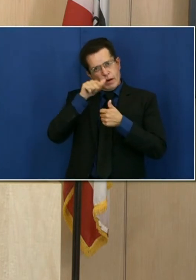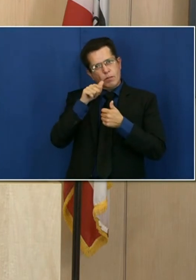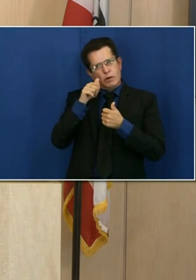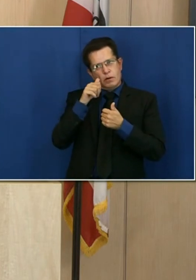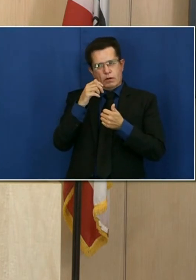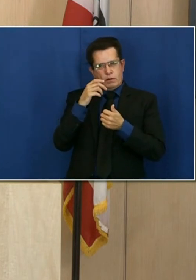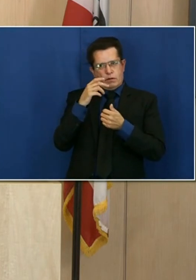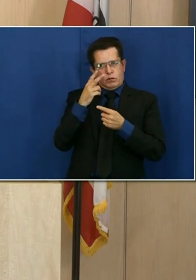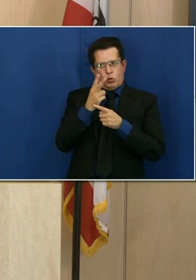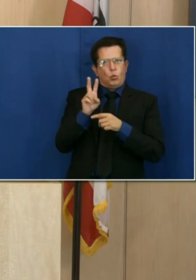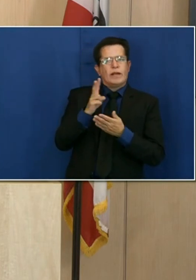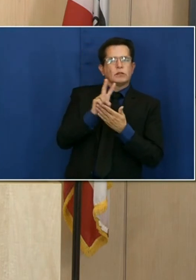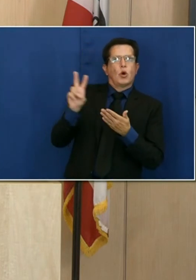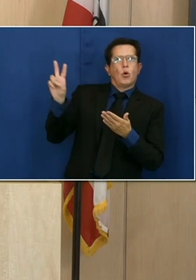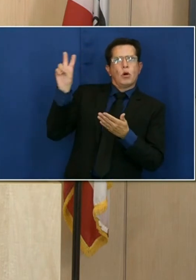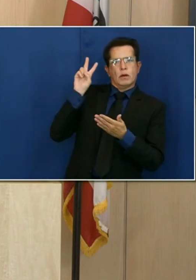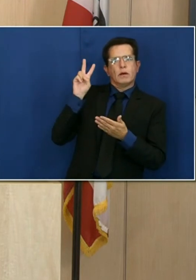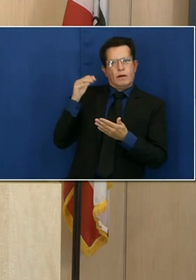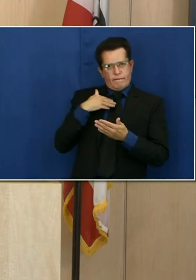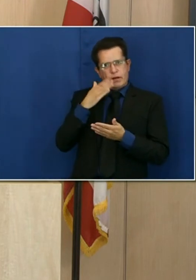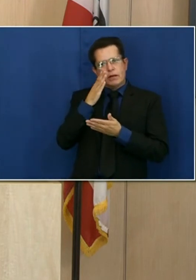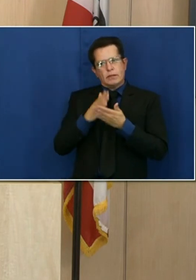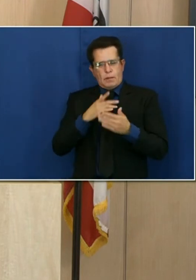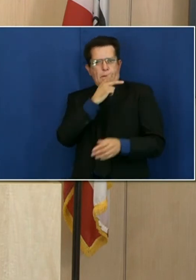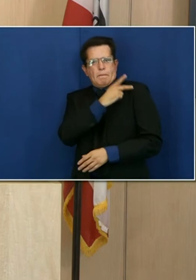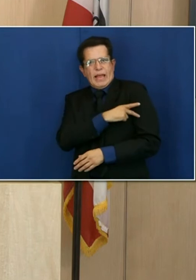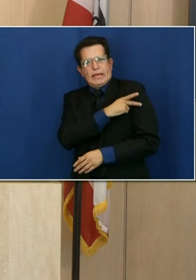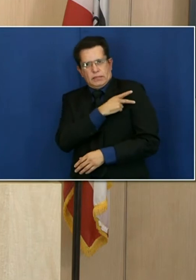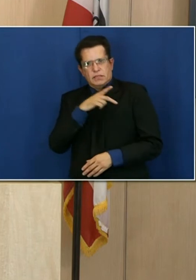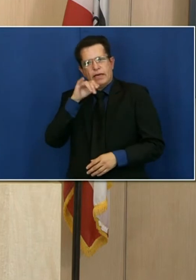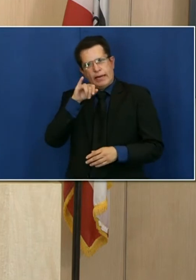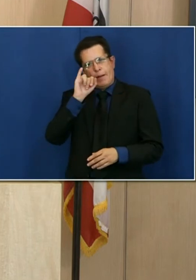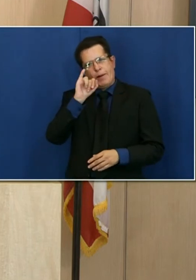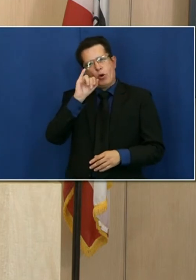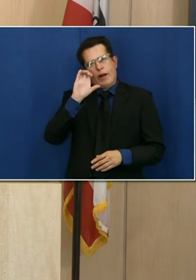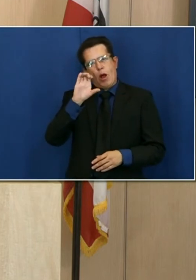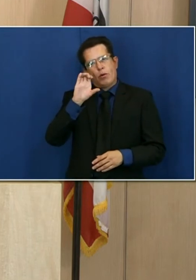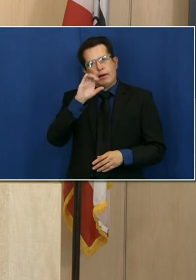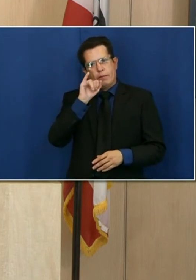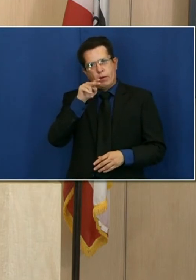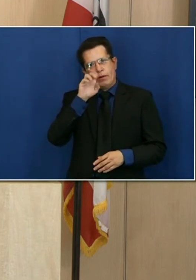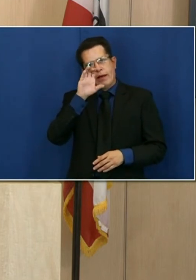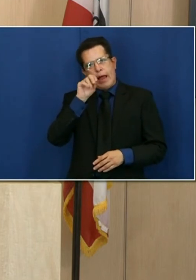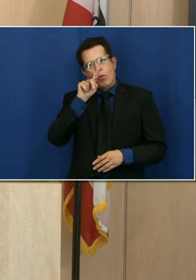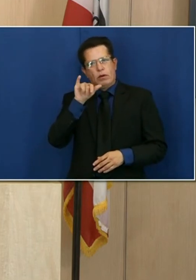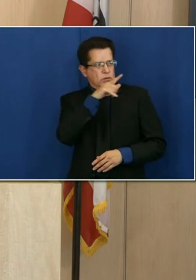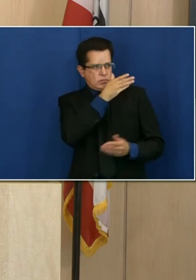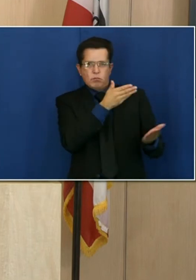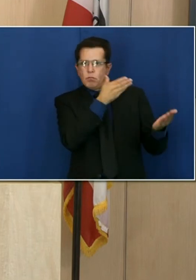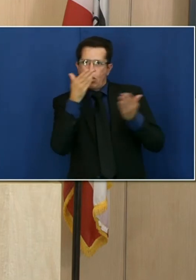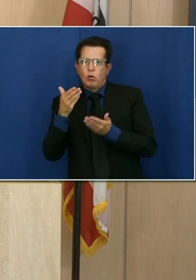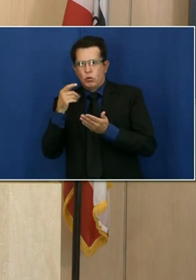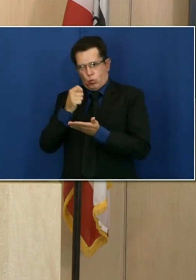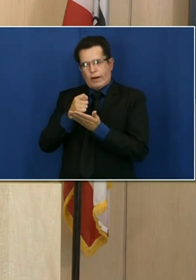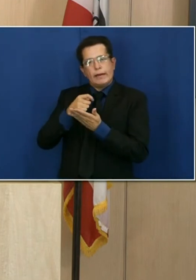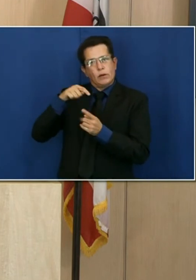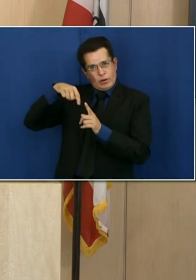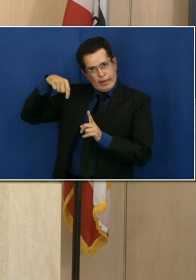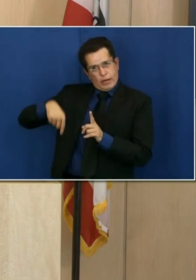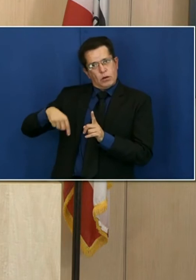were reporting patients from Imperial County that were being treated here since their hospitals were overwhelmed. Are those cases summed up